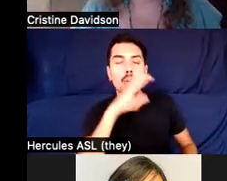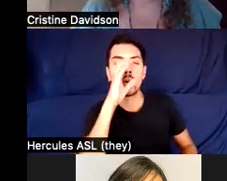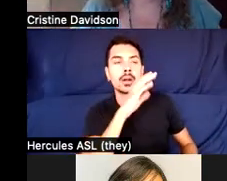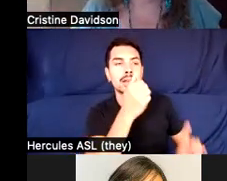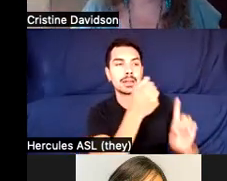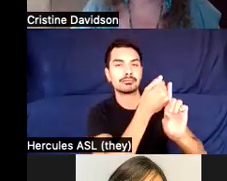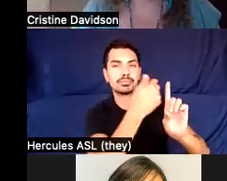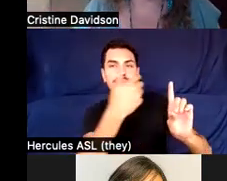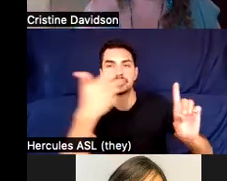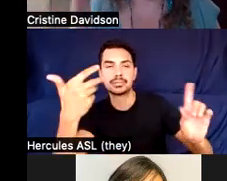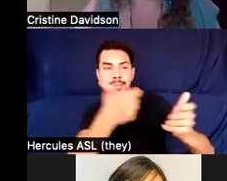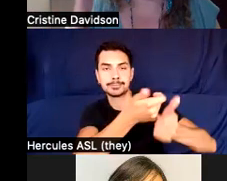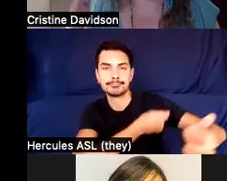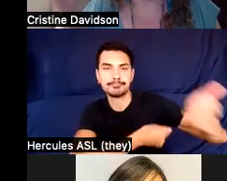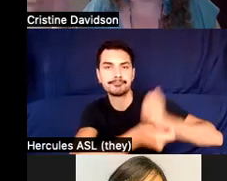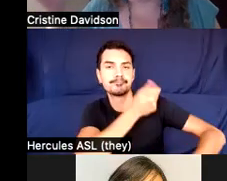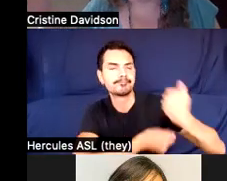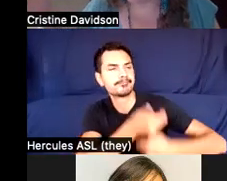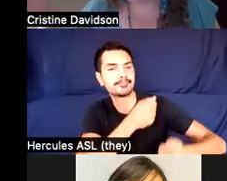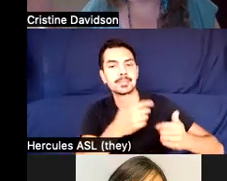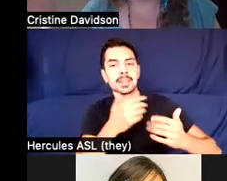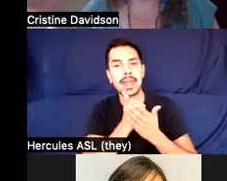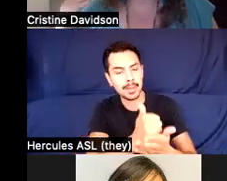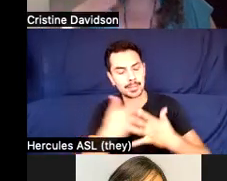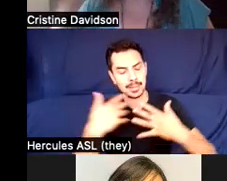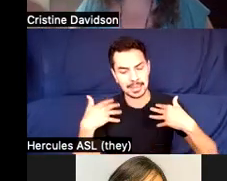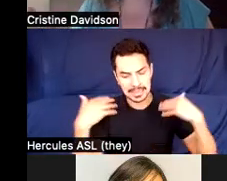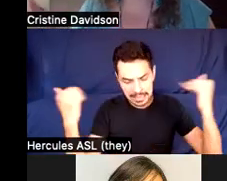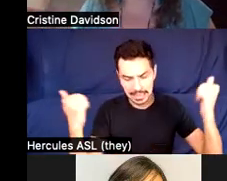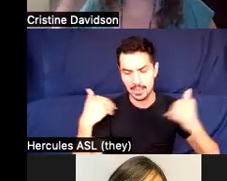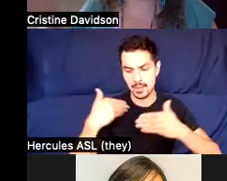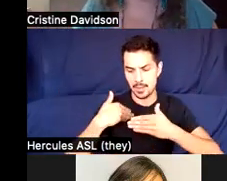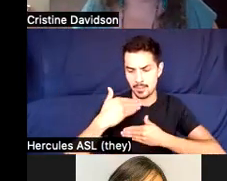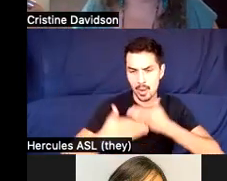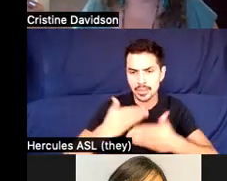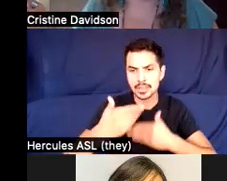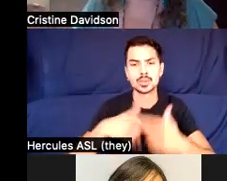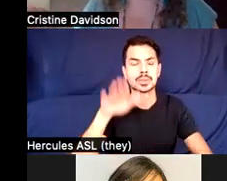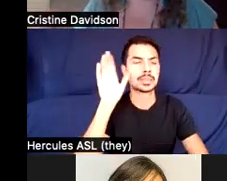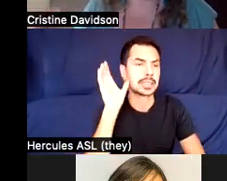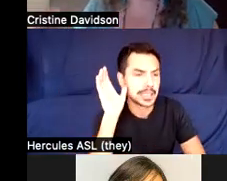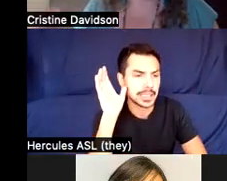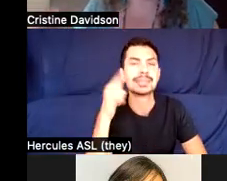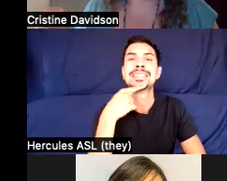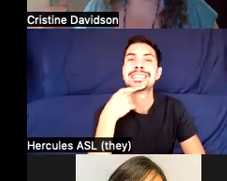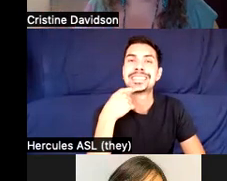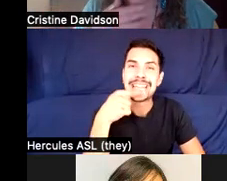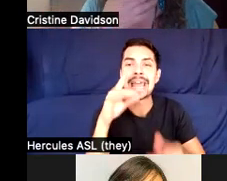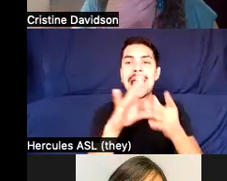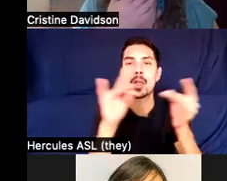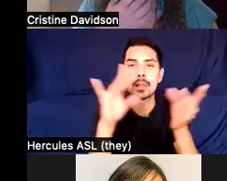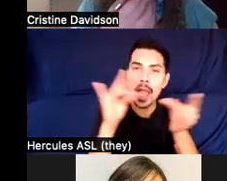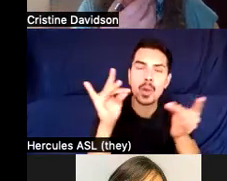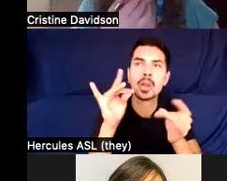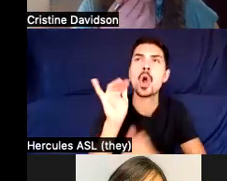can be really healing to just kind of process it through, and just to hear it and say it out loud releases it to some degree,